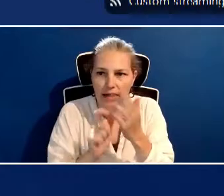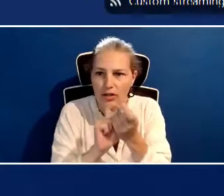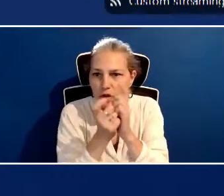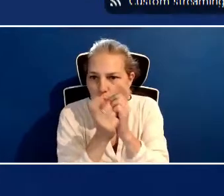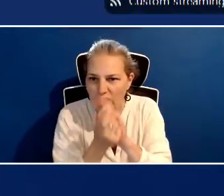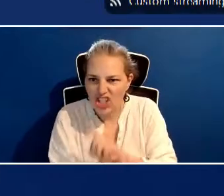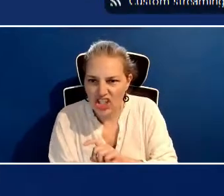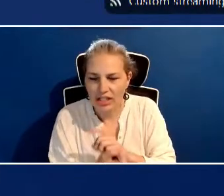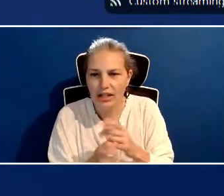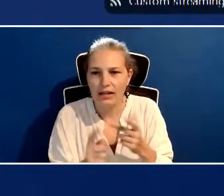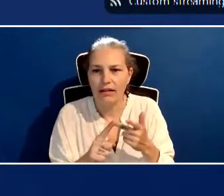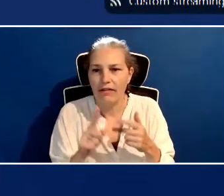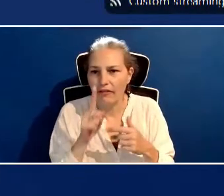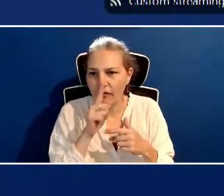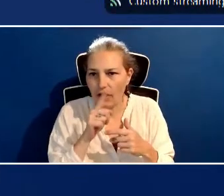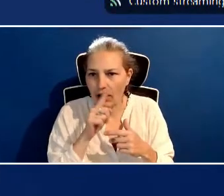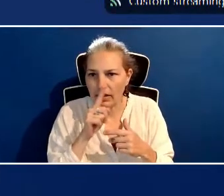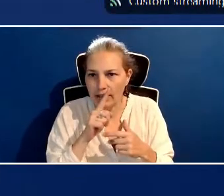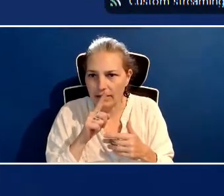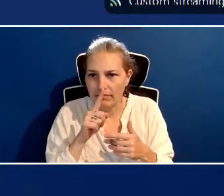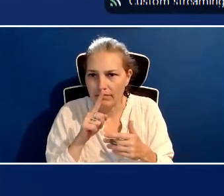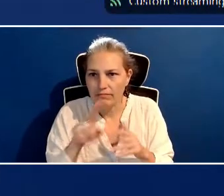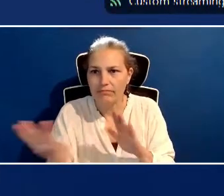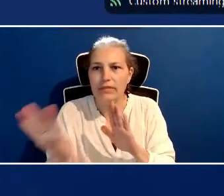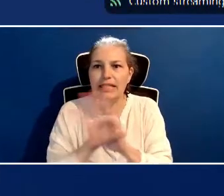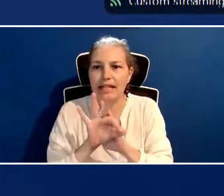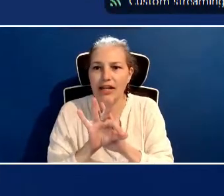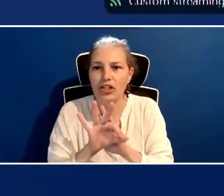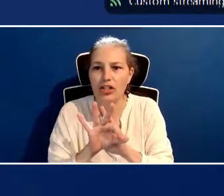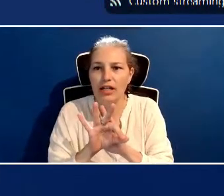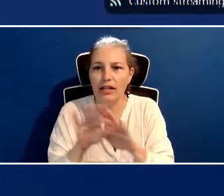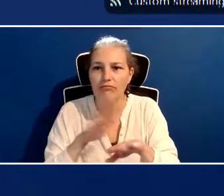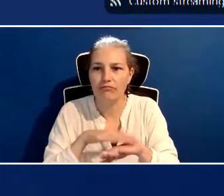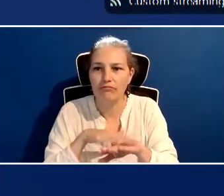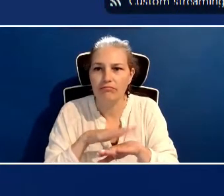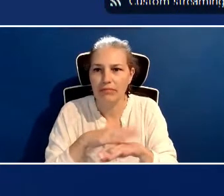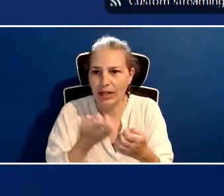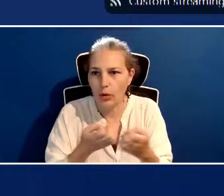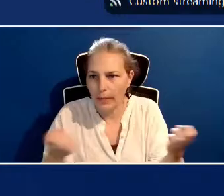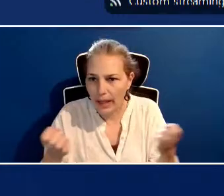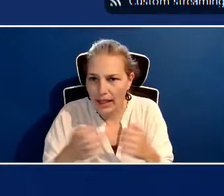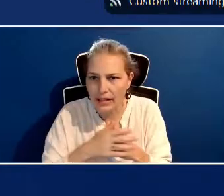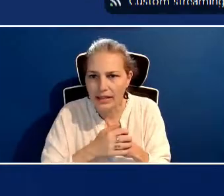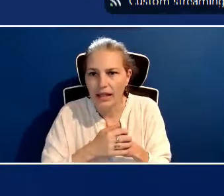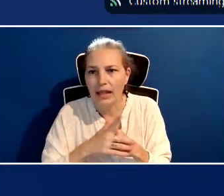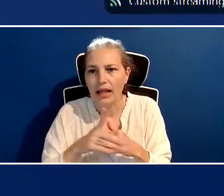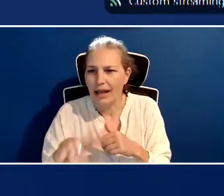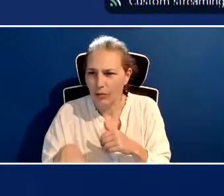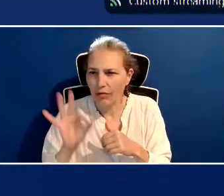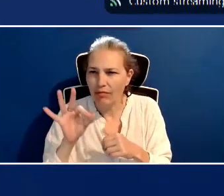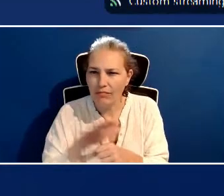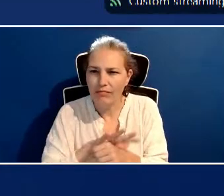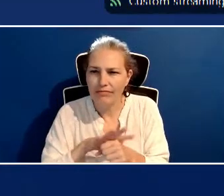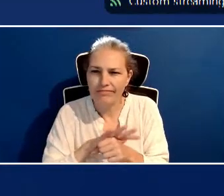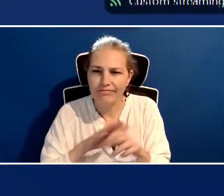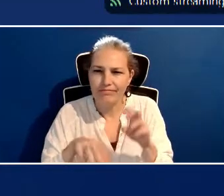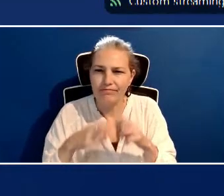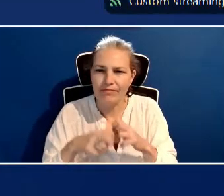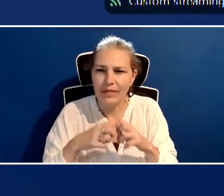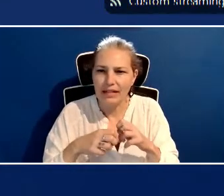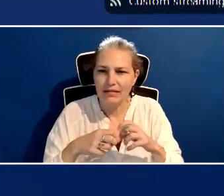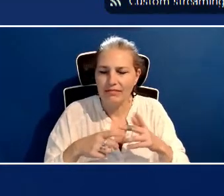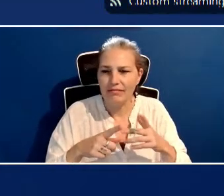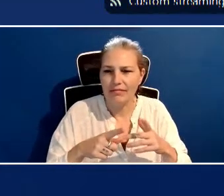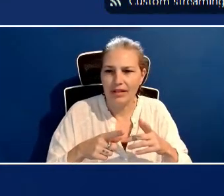issues, as well as isolate disruptions and restore service a lot faster. This new technology that